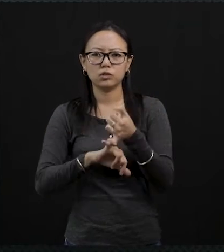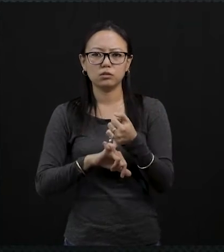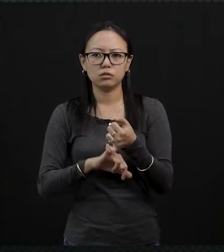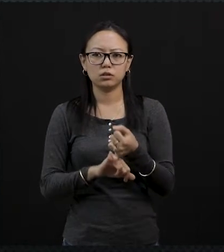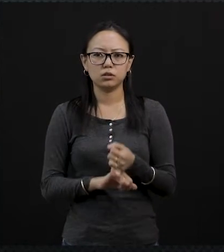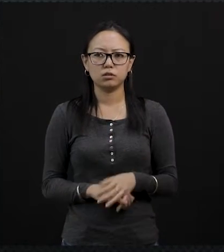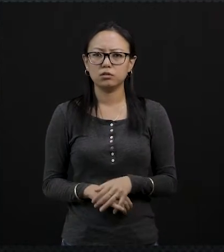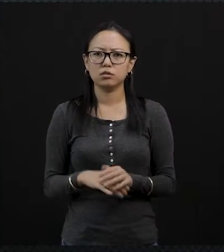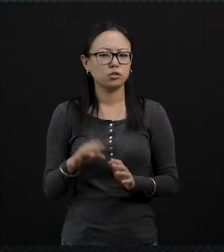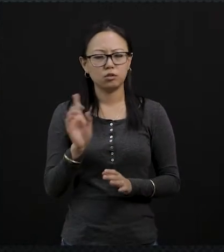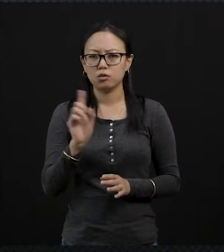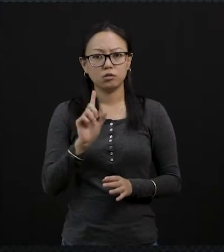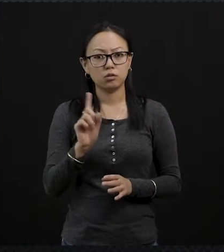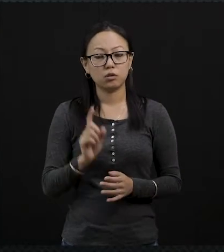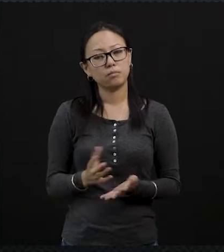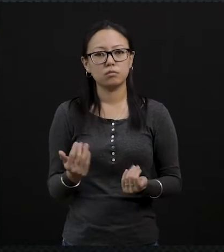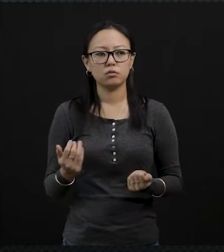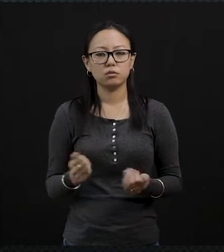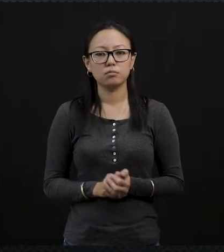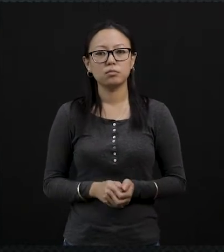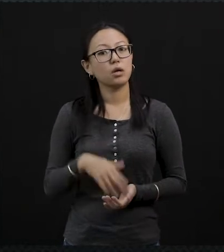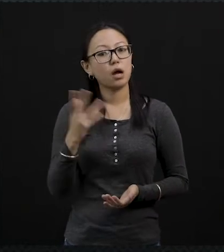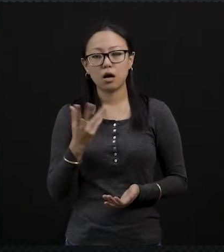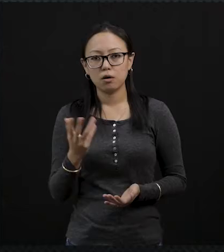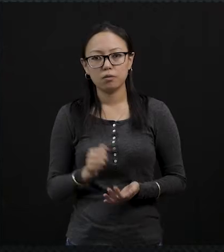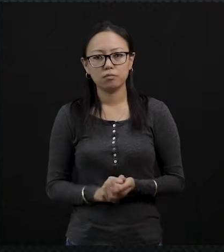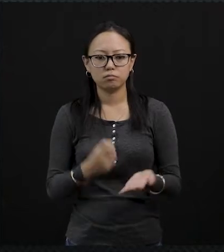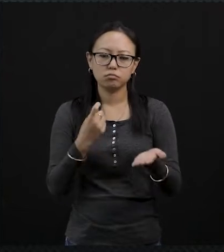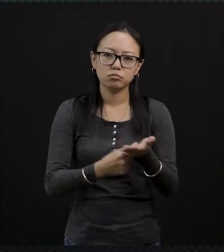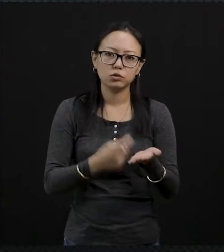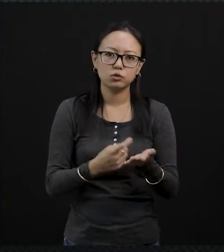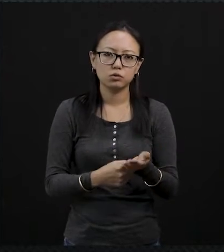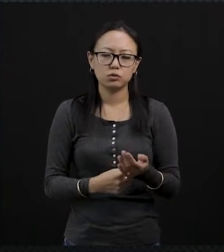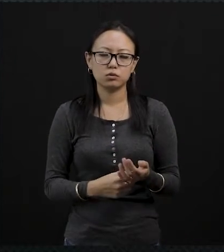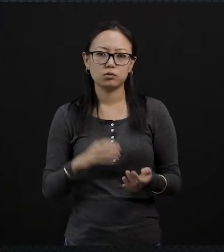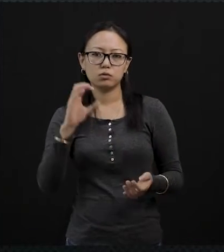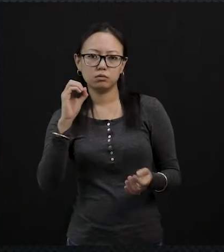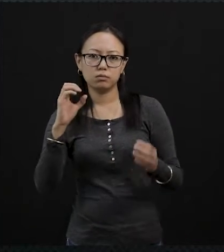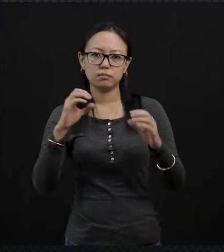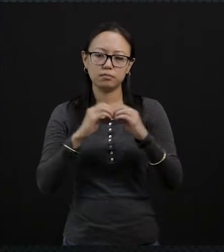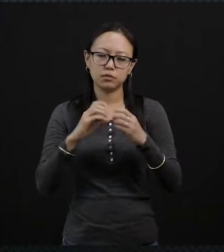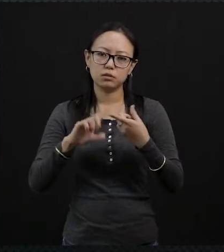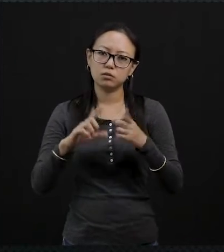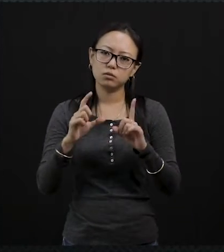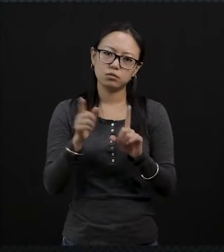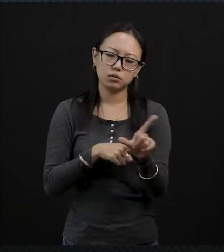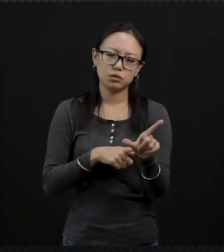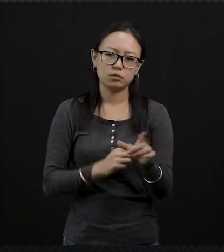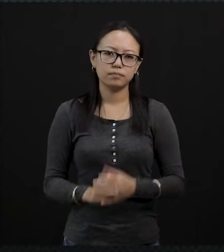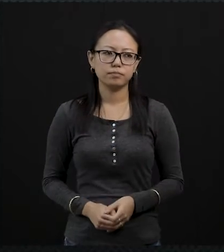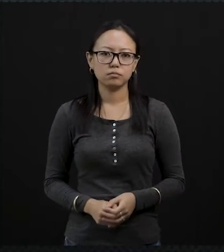rules, and that is a safety rule, okay? So first we will discuss